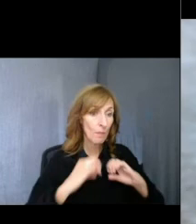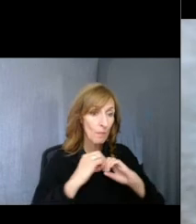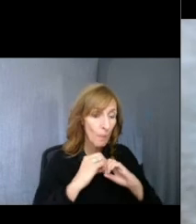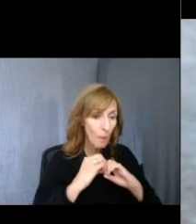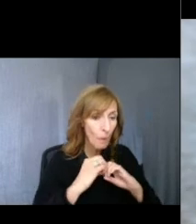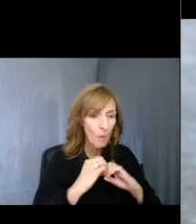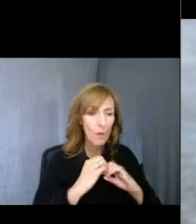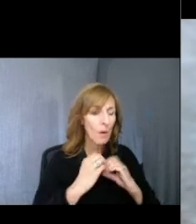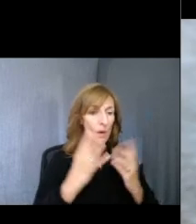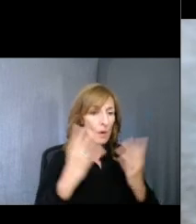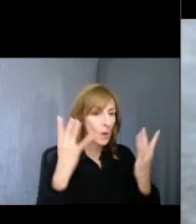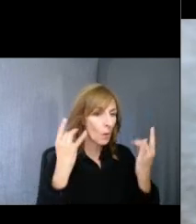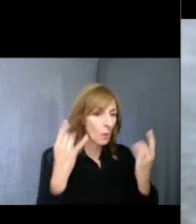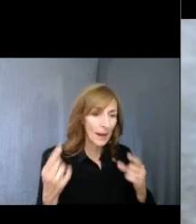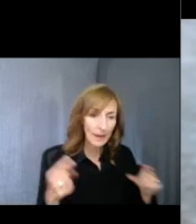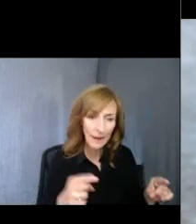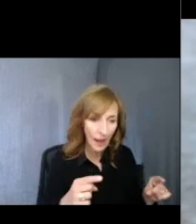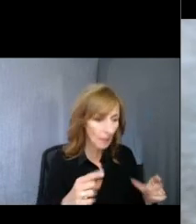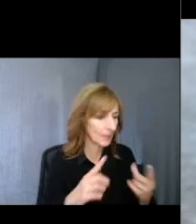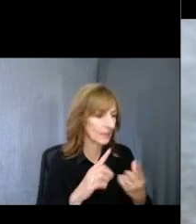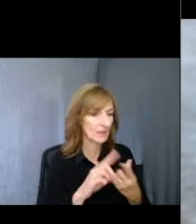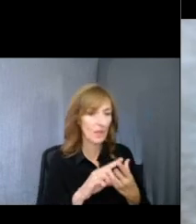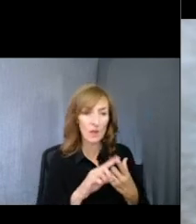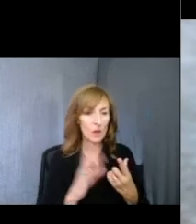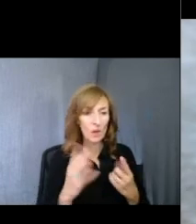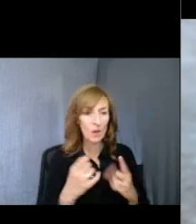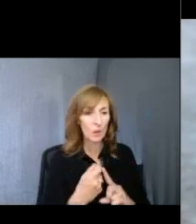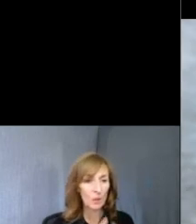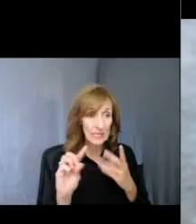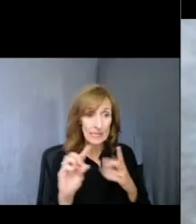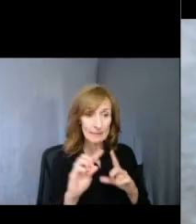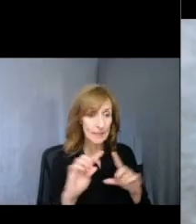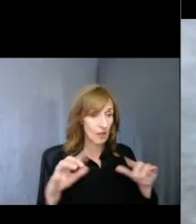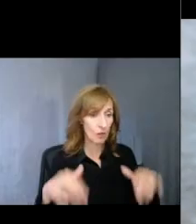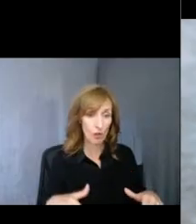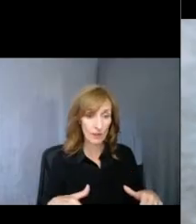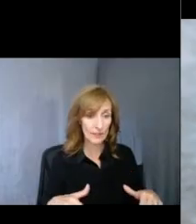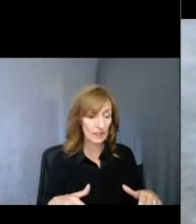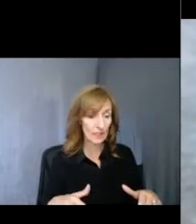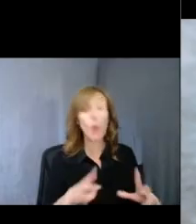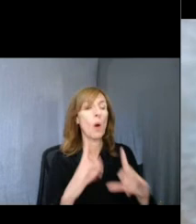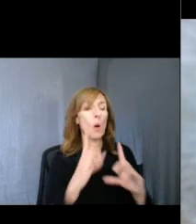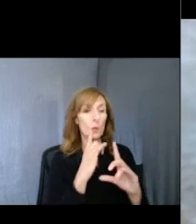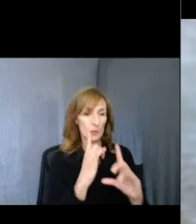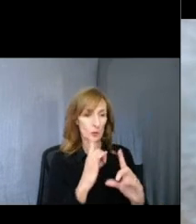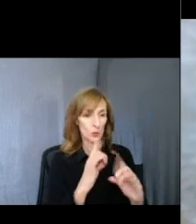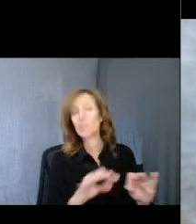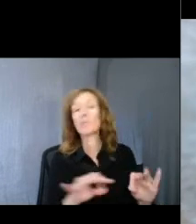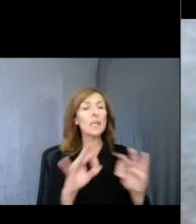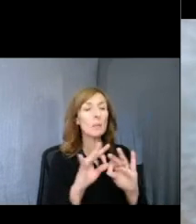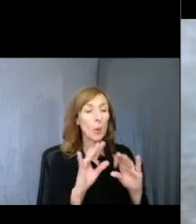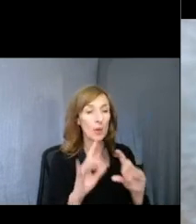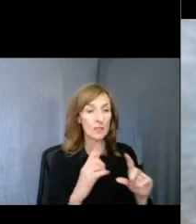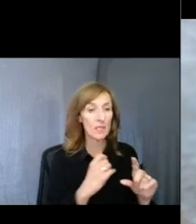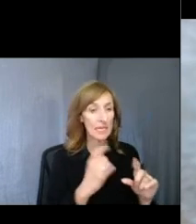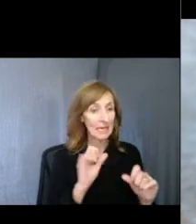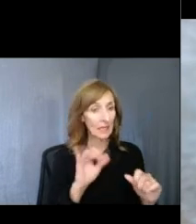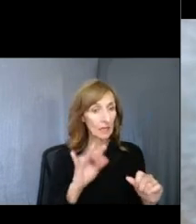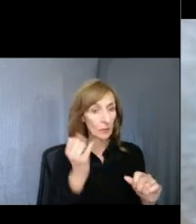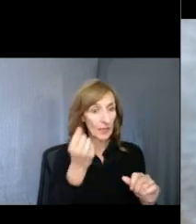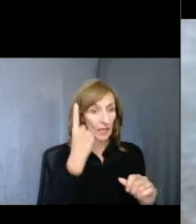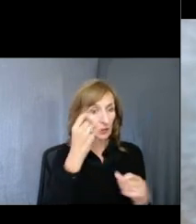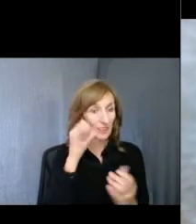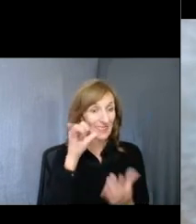the pathology, what goes wrong during the disease. And that's really important, because if we understand that better, then we